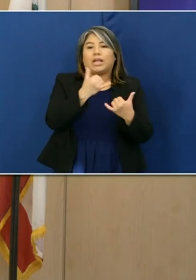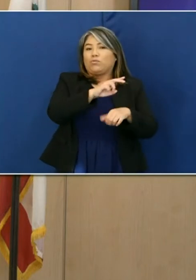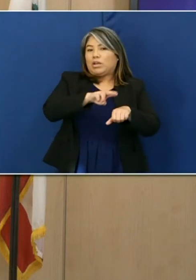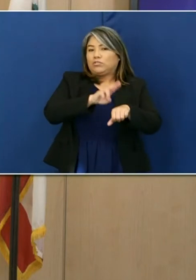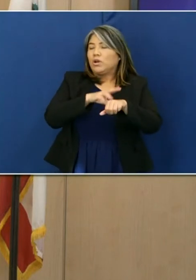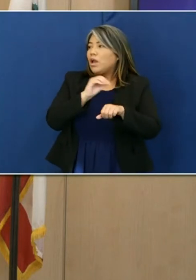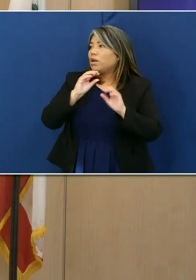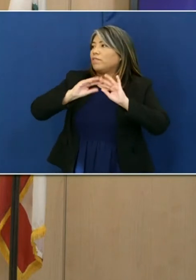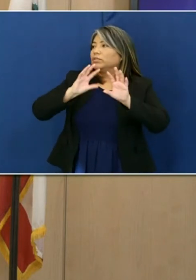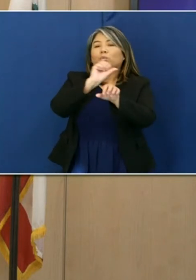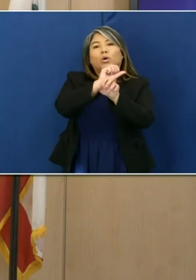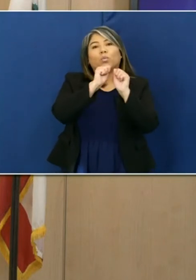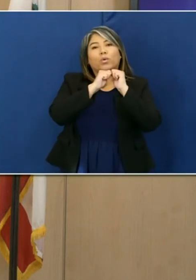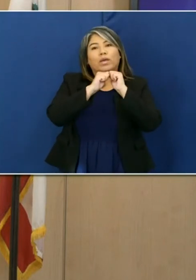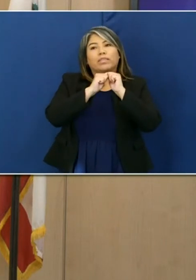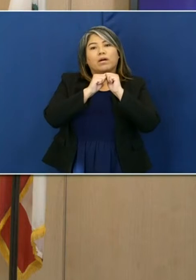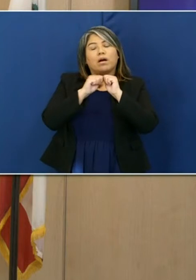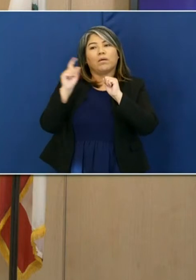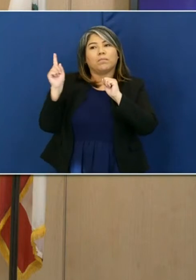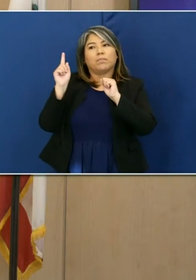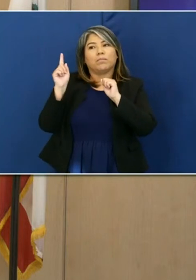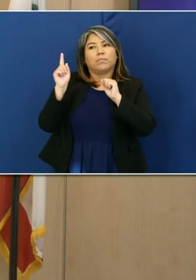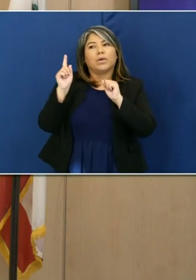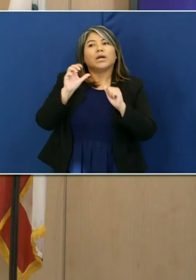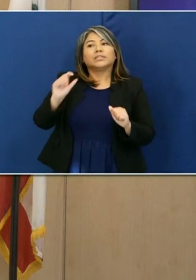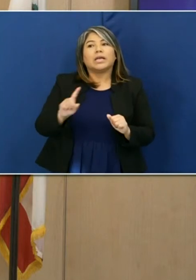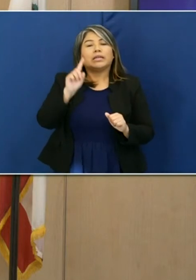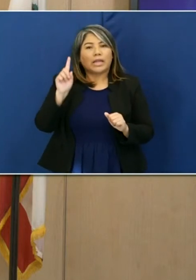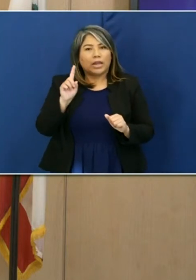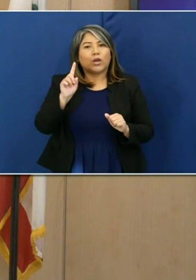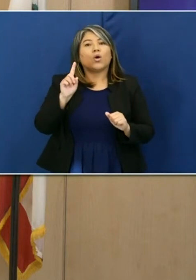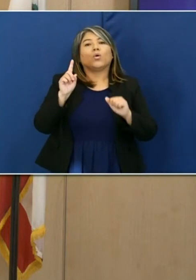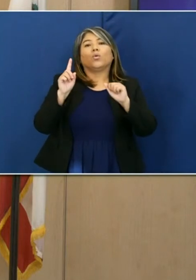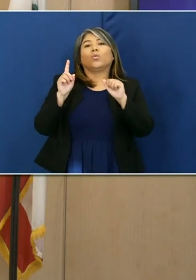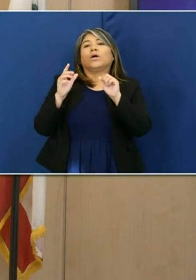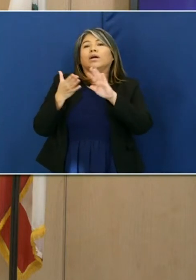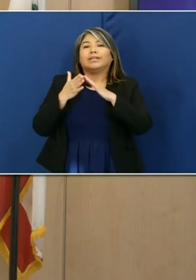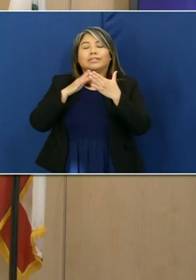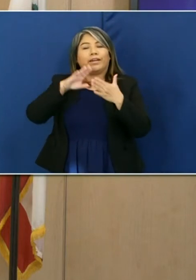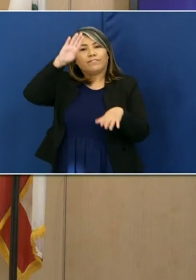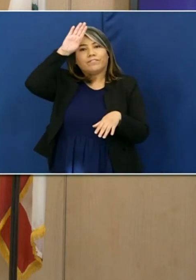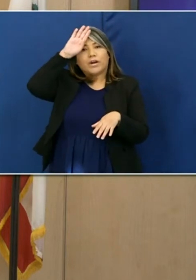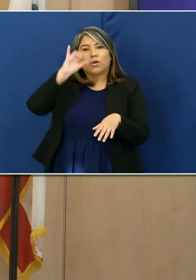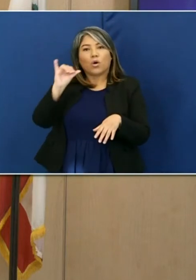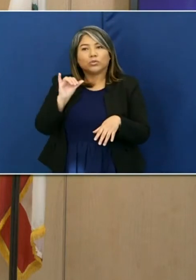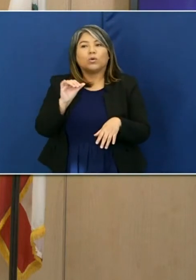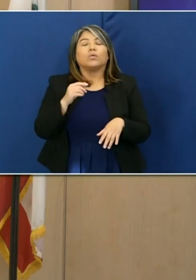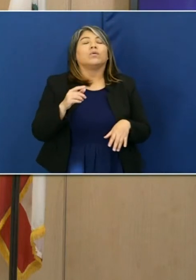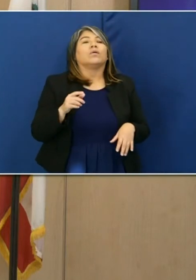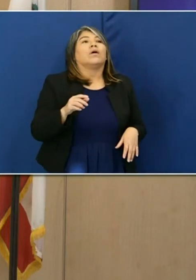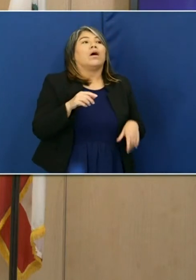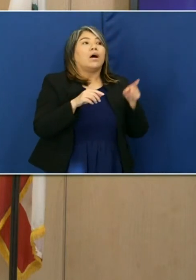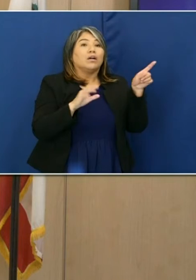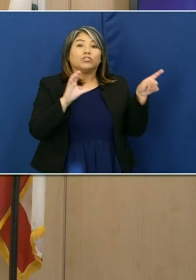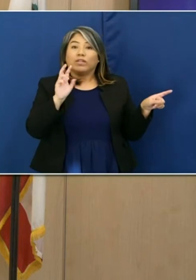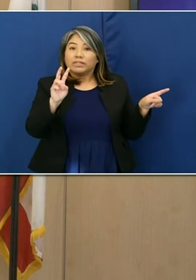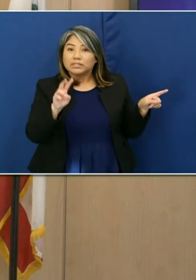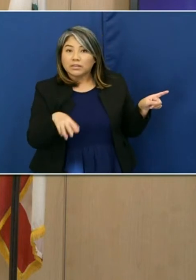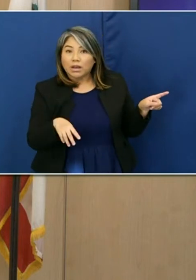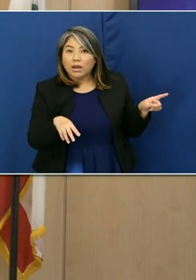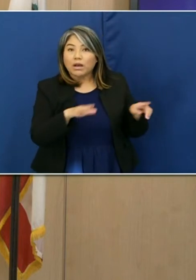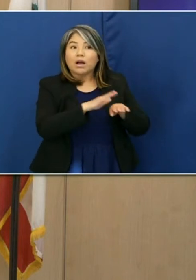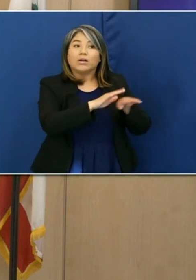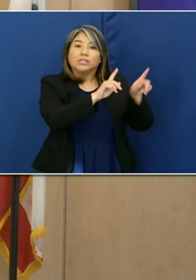obviously working in great partnership with the San Diego City Fire. Also the work that we've done in Chula Vista